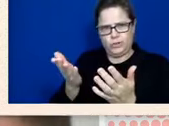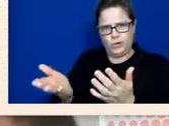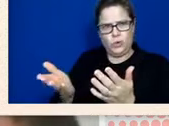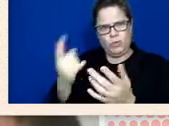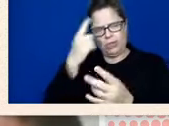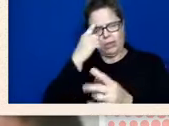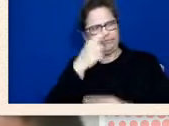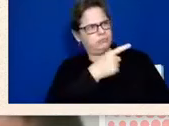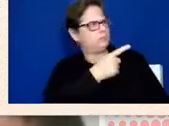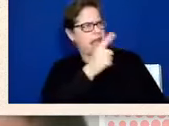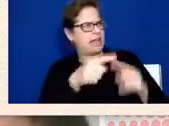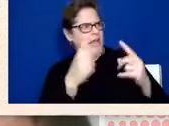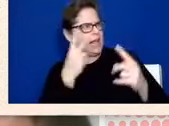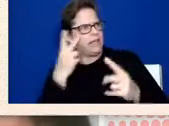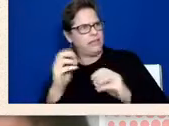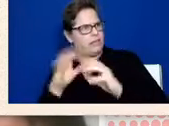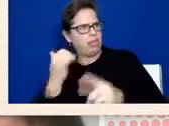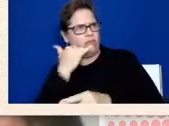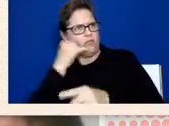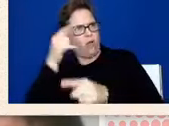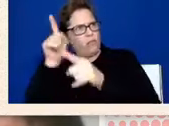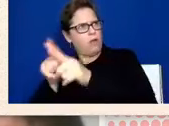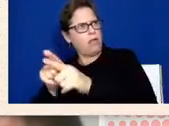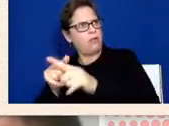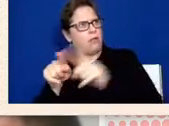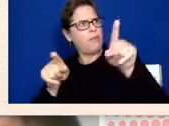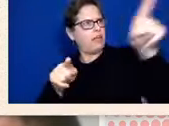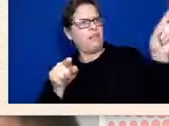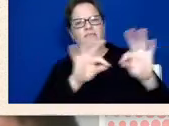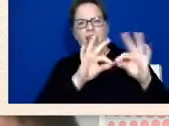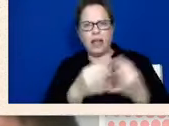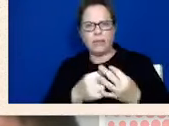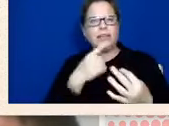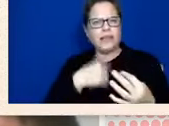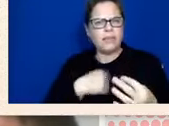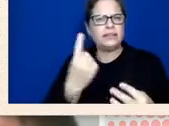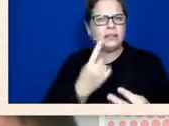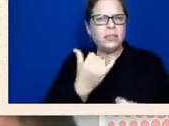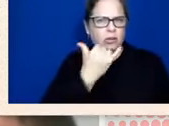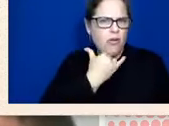couldn't see. And even later on,